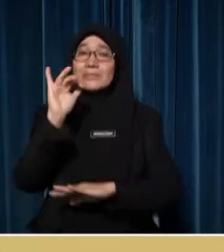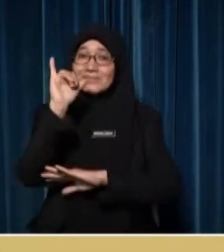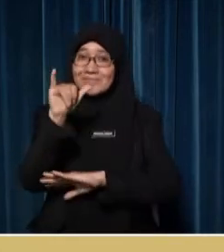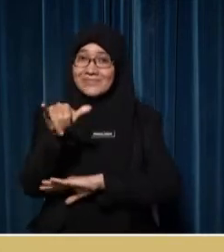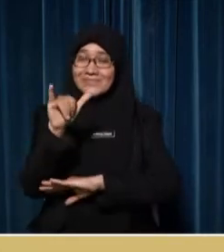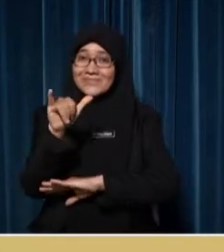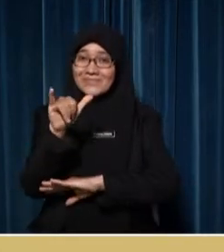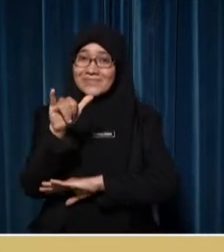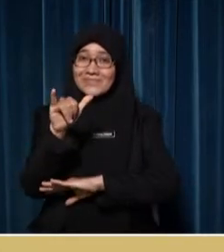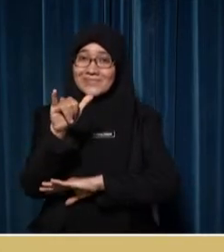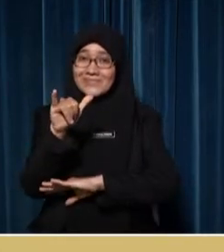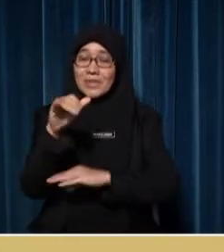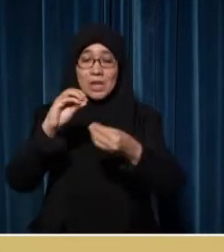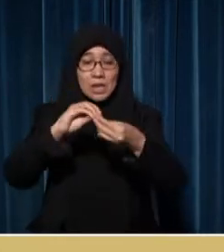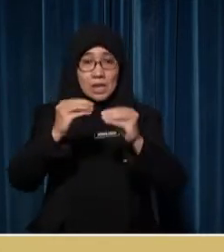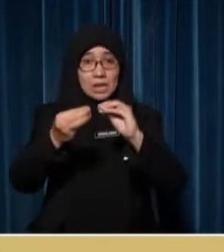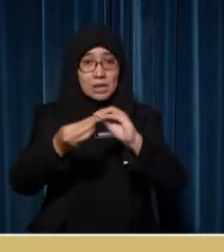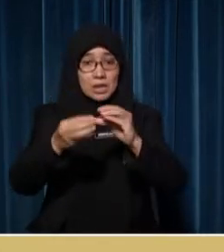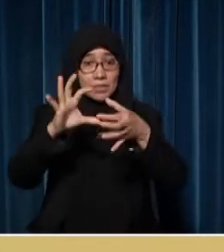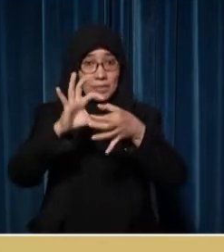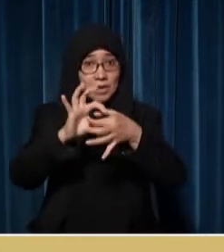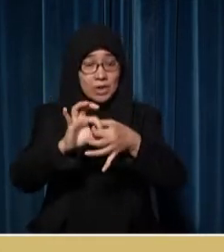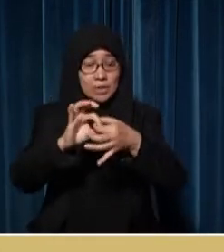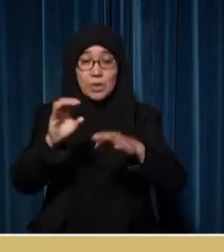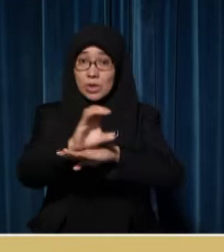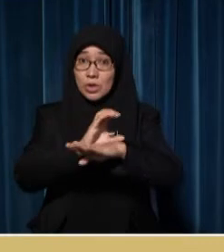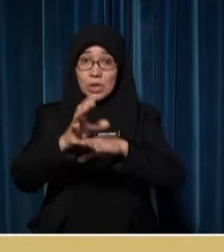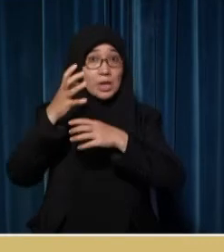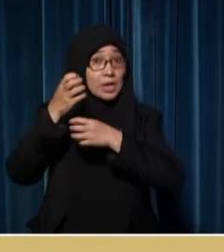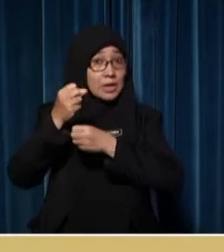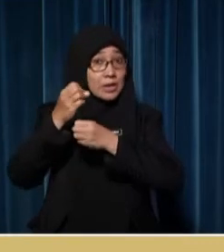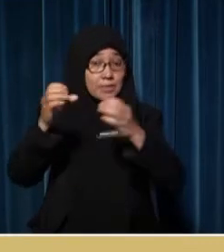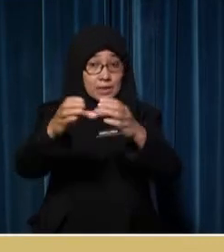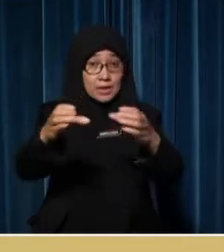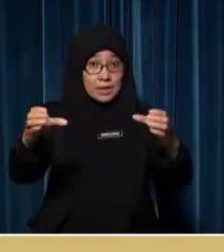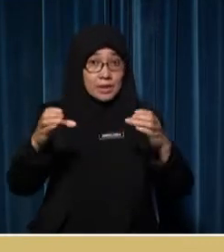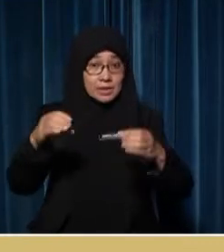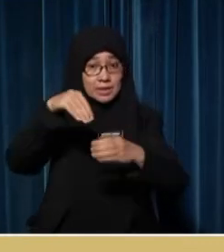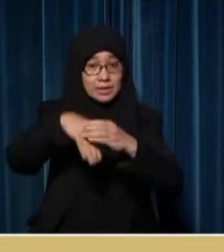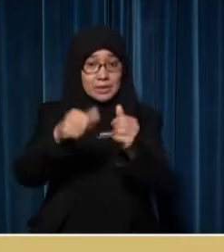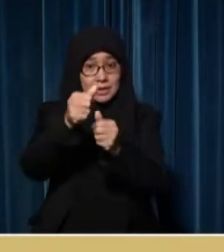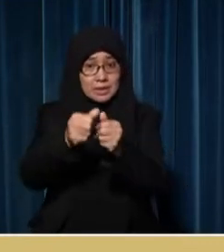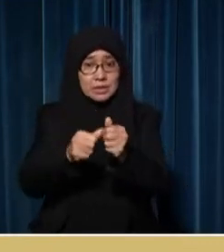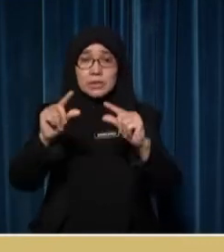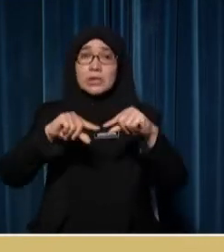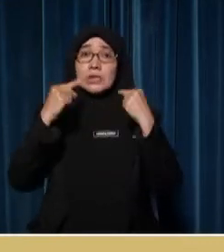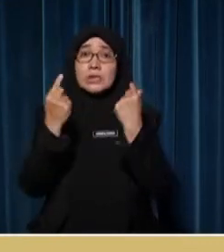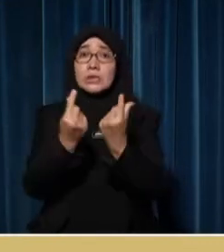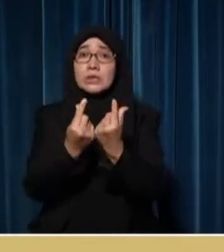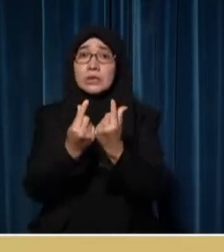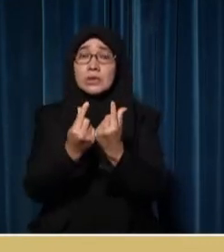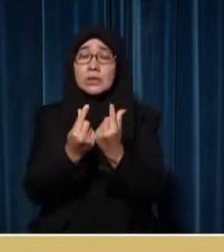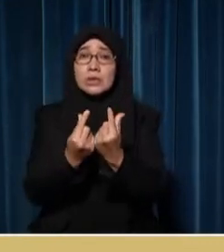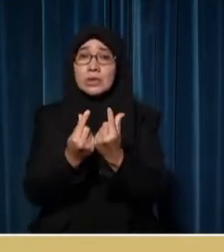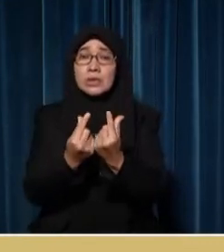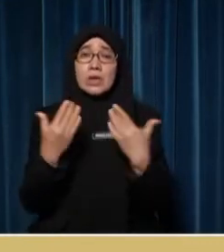Yes, the number of chocolate milk cartons in each group. How many cartons